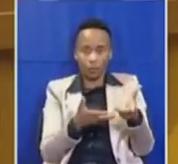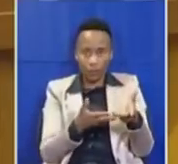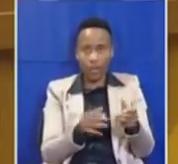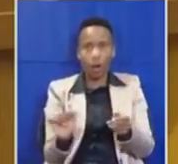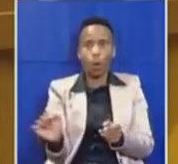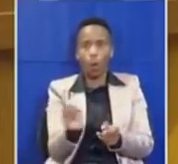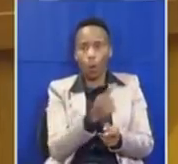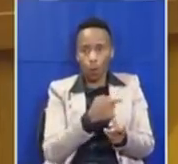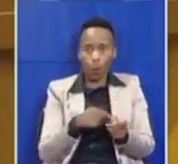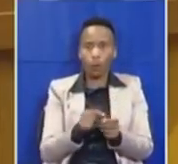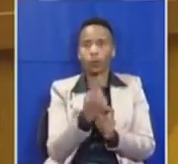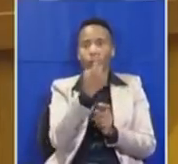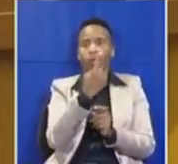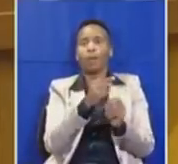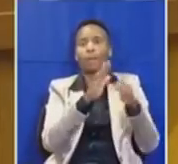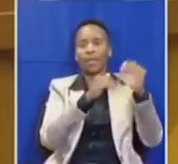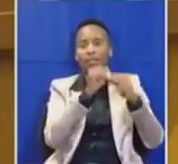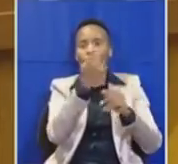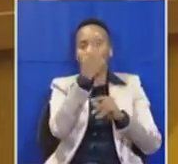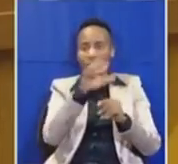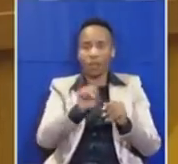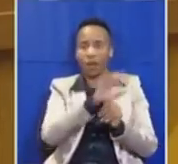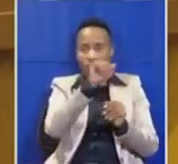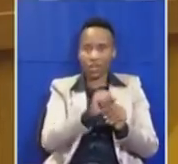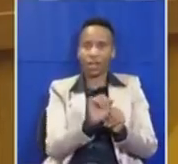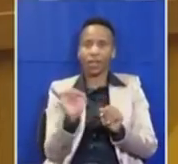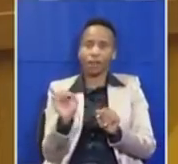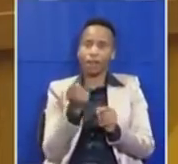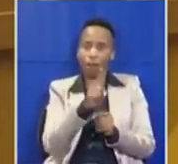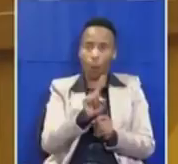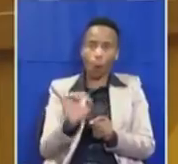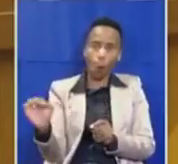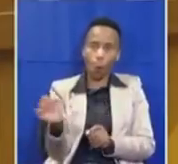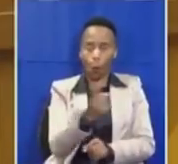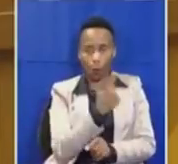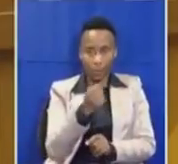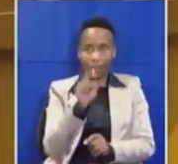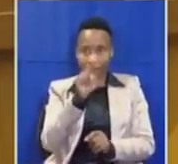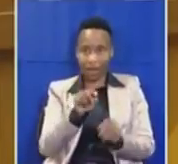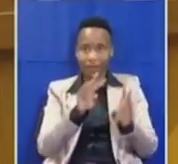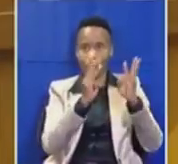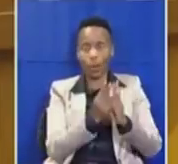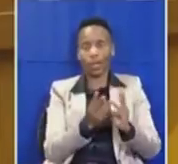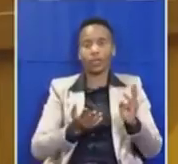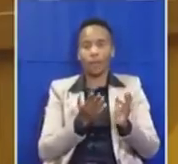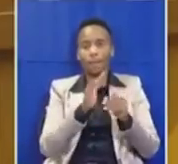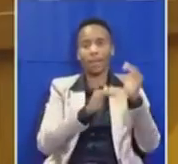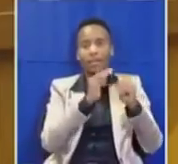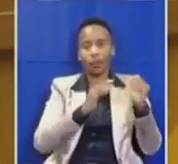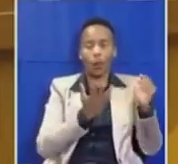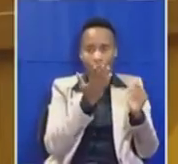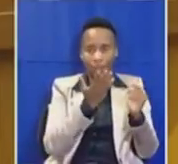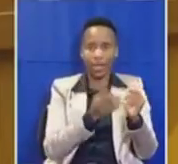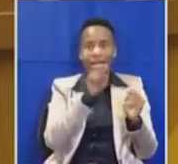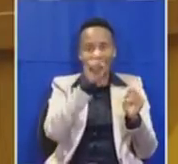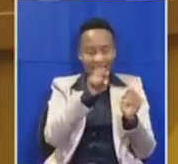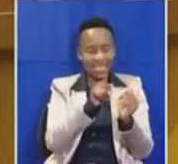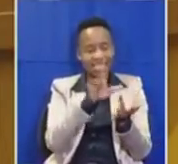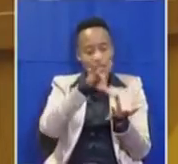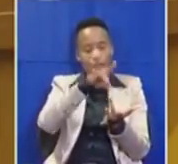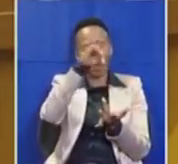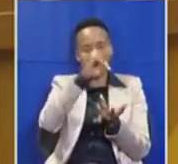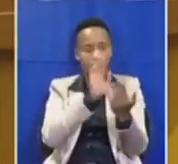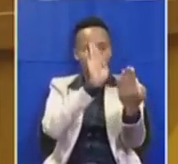South Africa for all. This is the world that we want to build. And this is the choice we face,